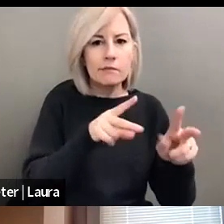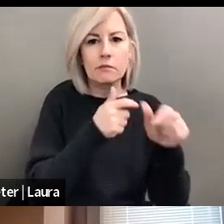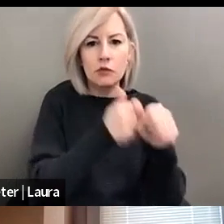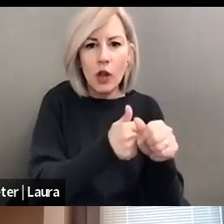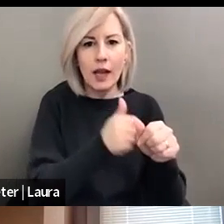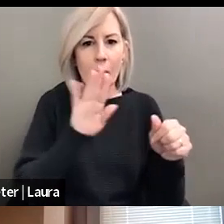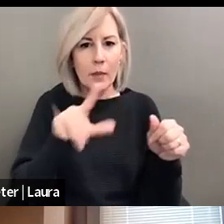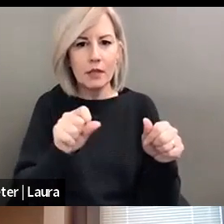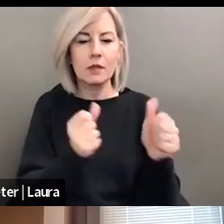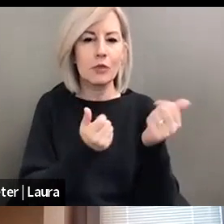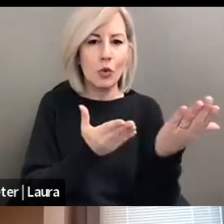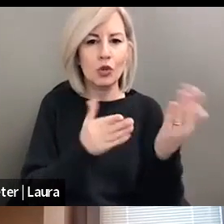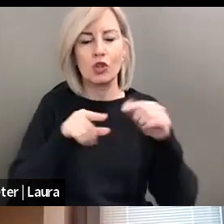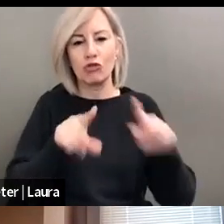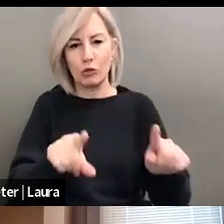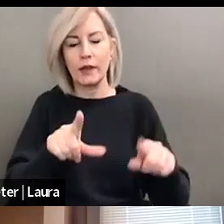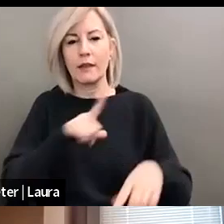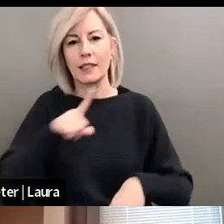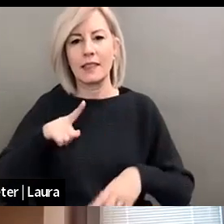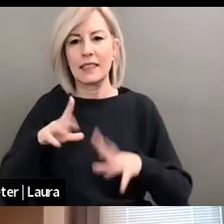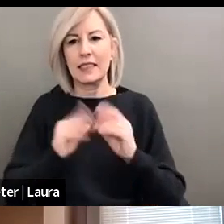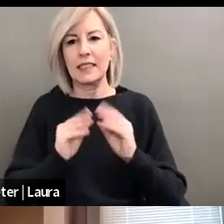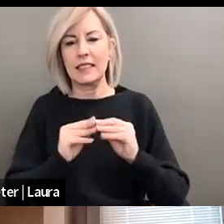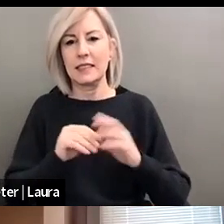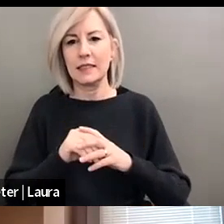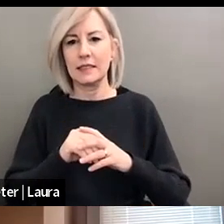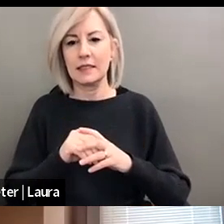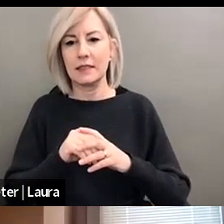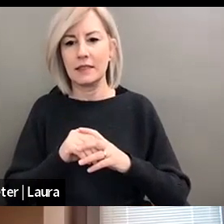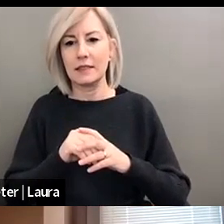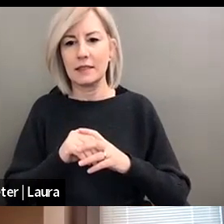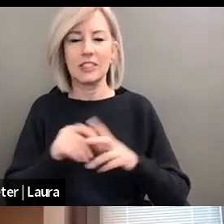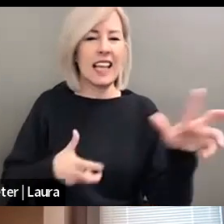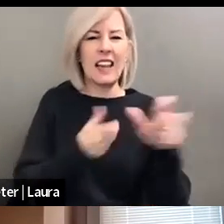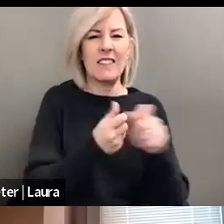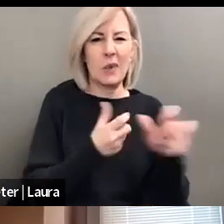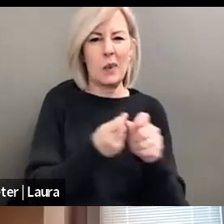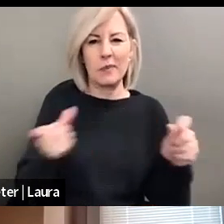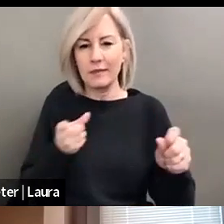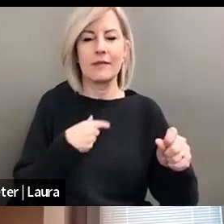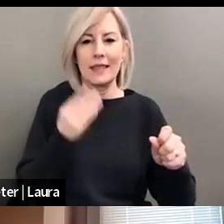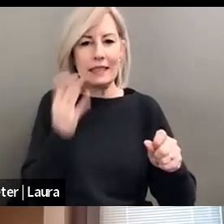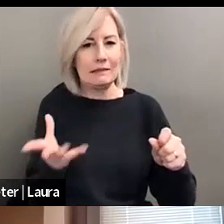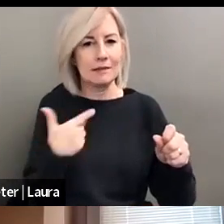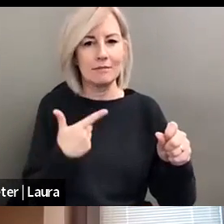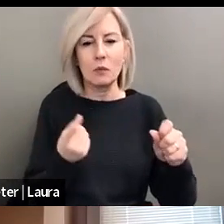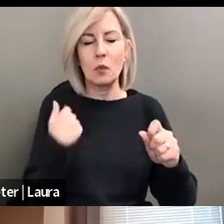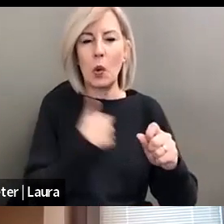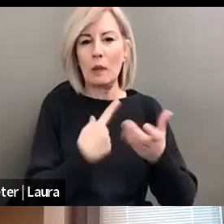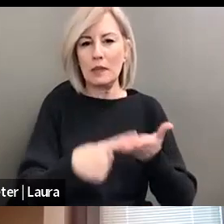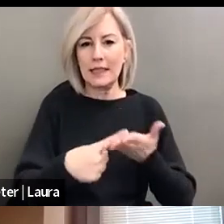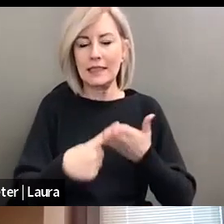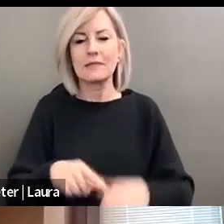and proposals during the legislative season. To kind of get, thank you. Do that, but I thought it'd be good to give you kind of a little background of what we were